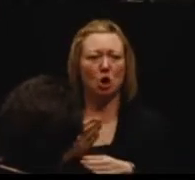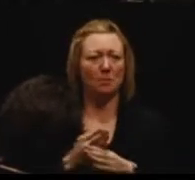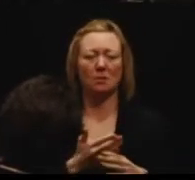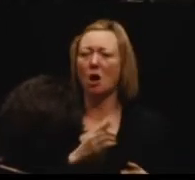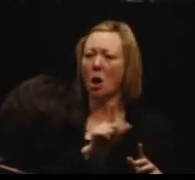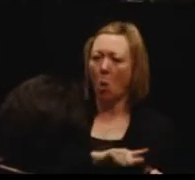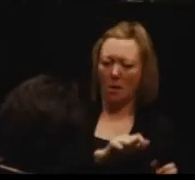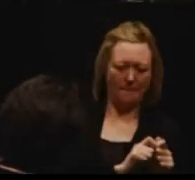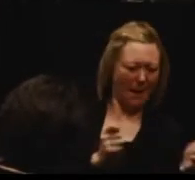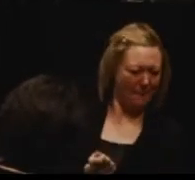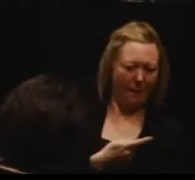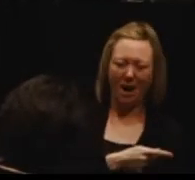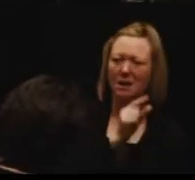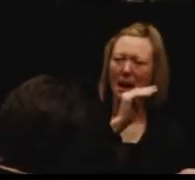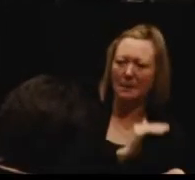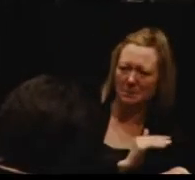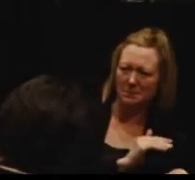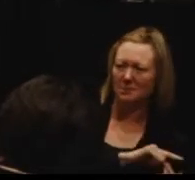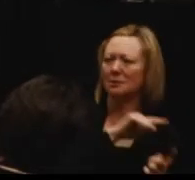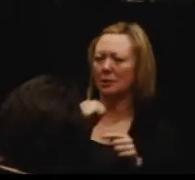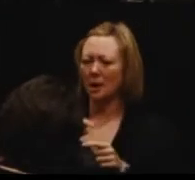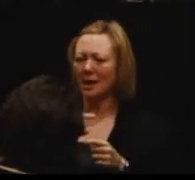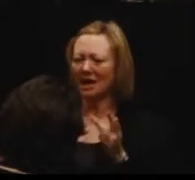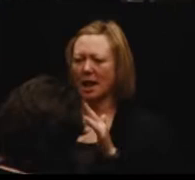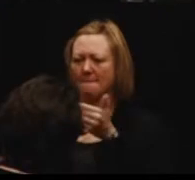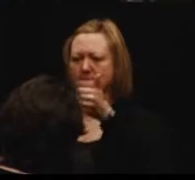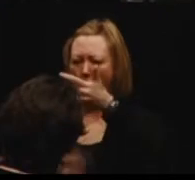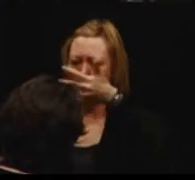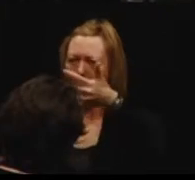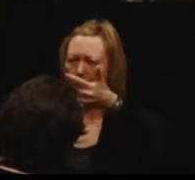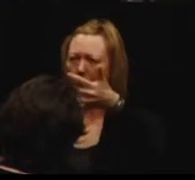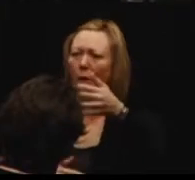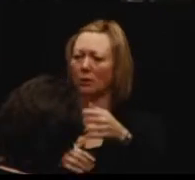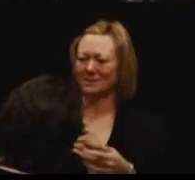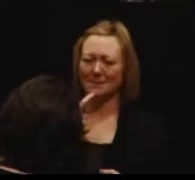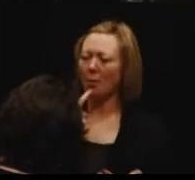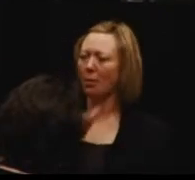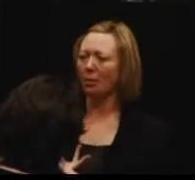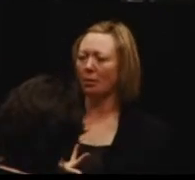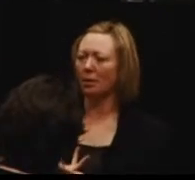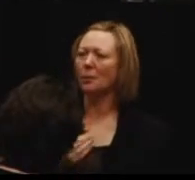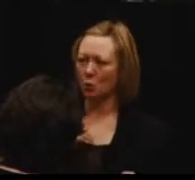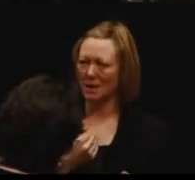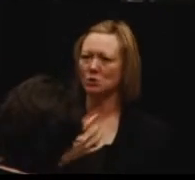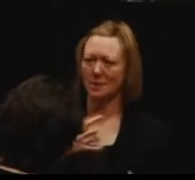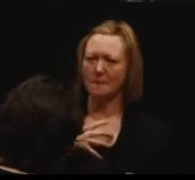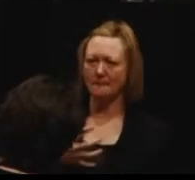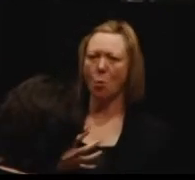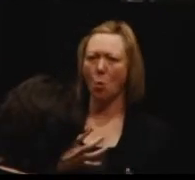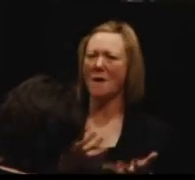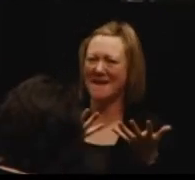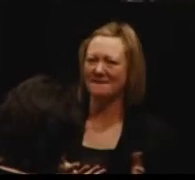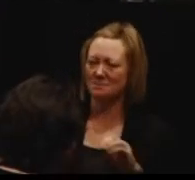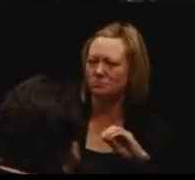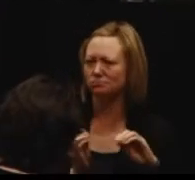word of mouth, and it's as basic as that. And I think it needs to be really upweighted in school so that everybody who leaves school is